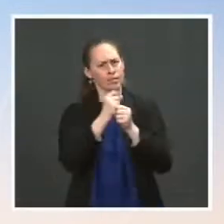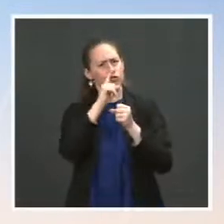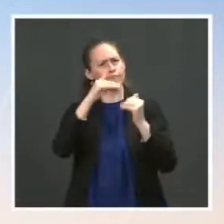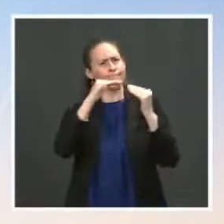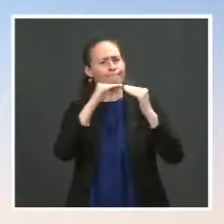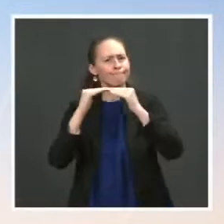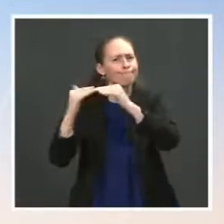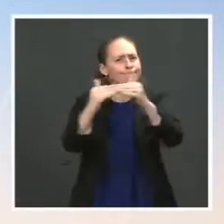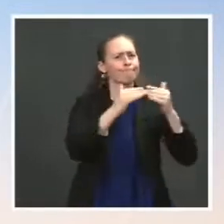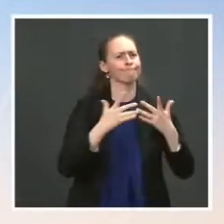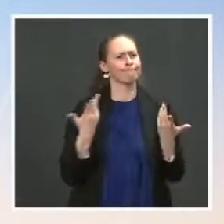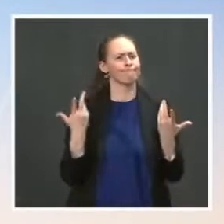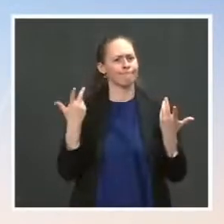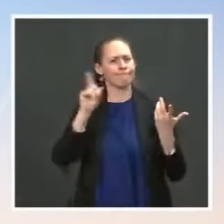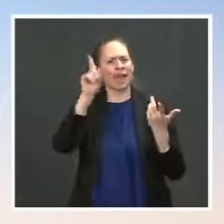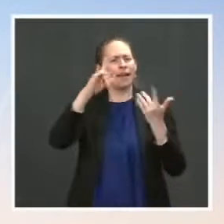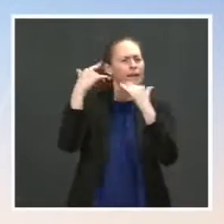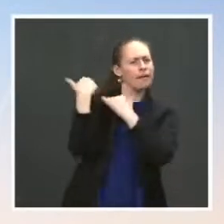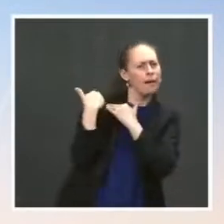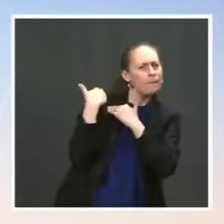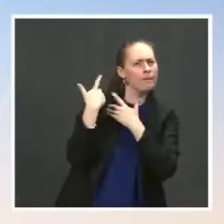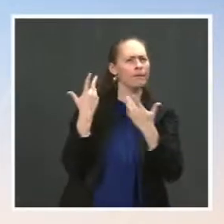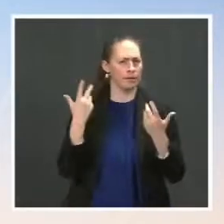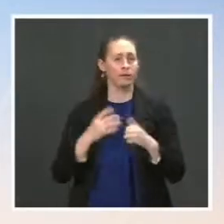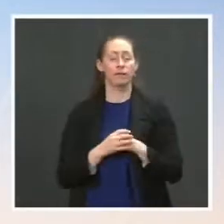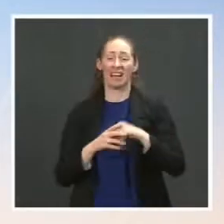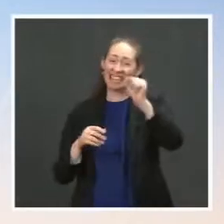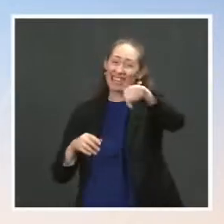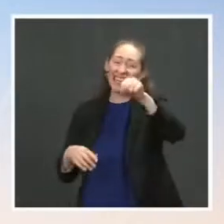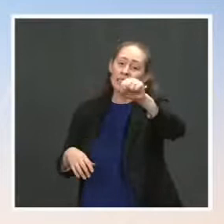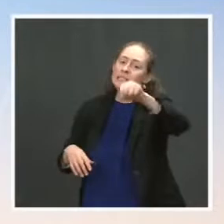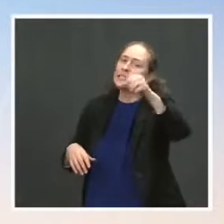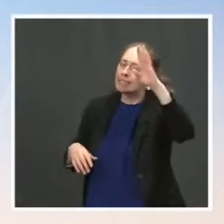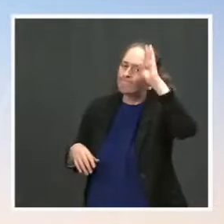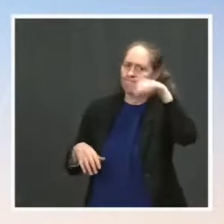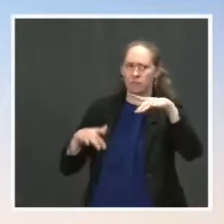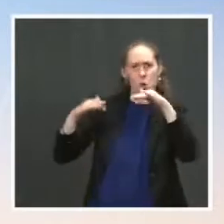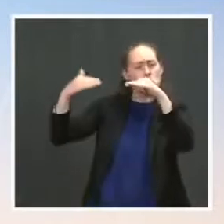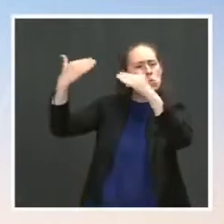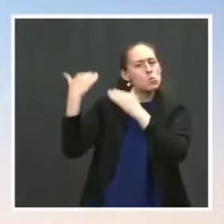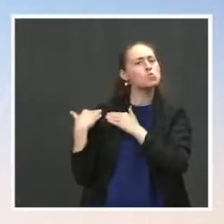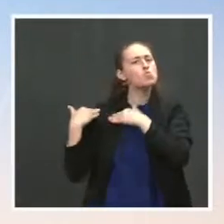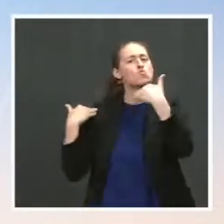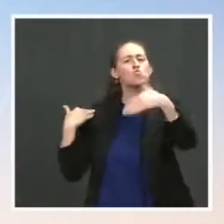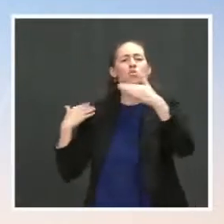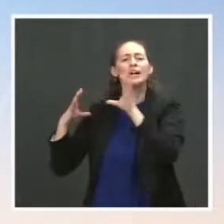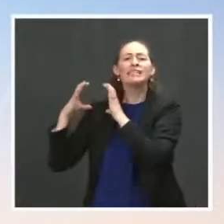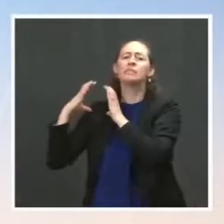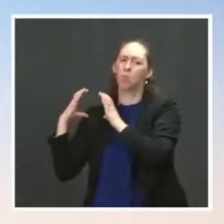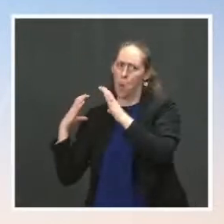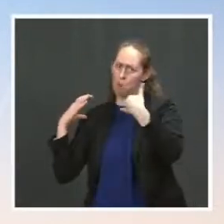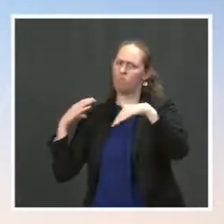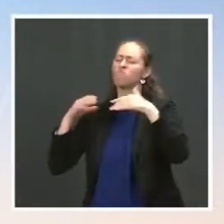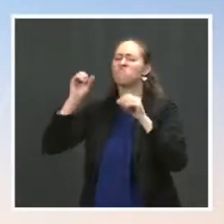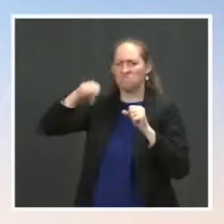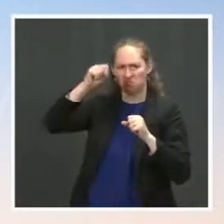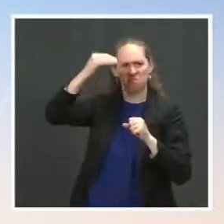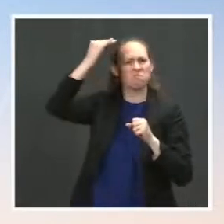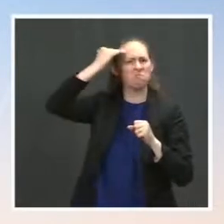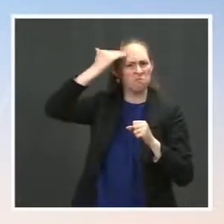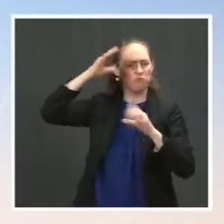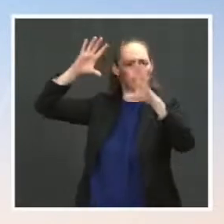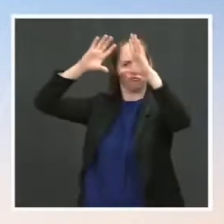much about. Yeah, I mean, I think that's a big responsibility for a department like mine that'll be charged with carrying this out. And the president has already made clear his very